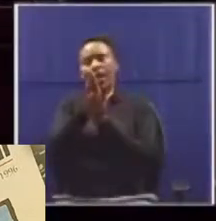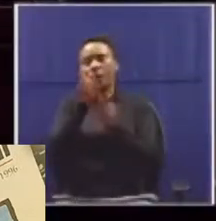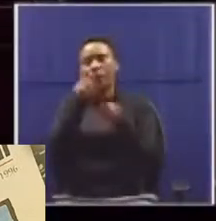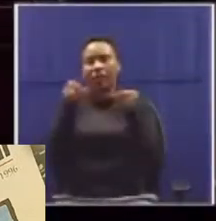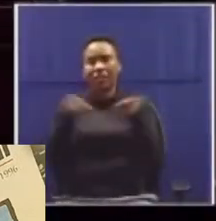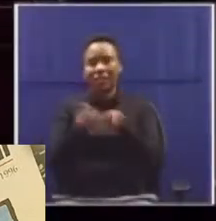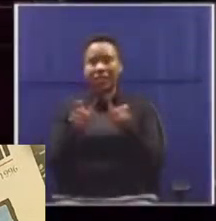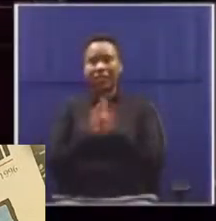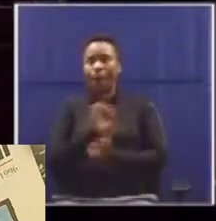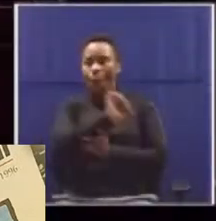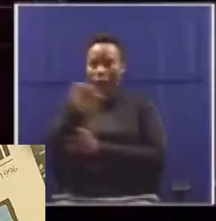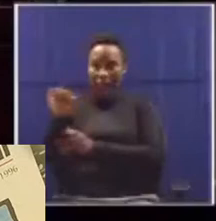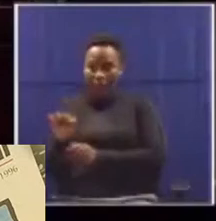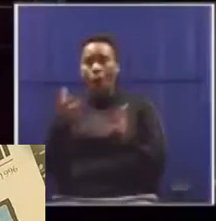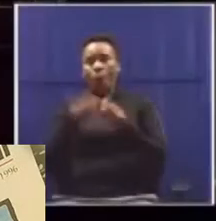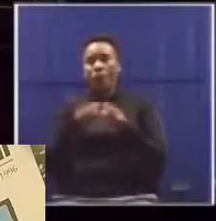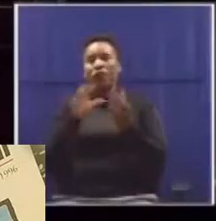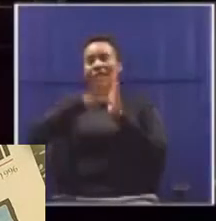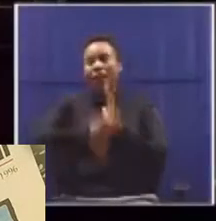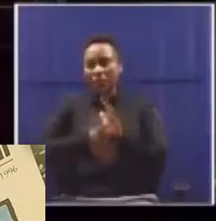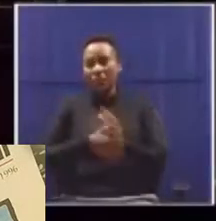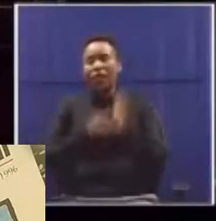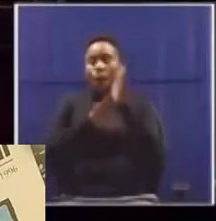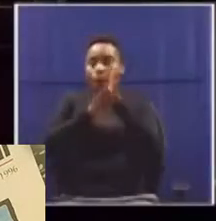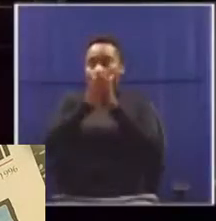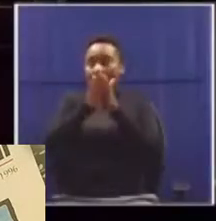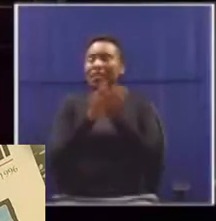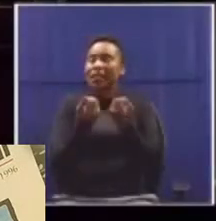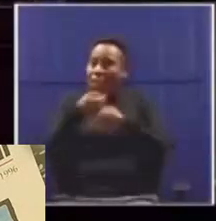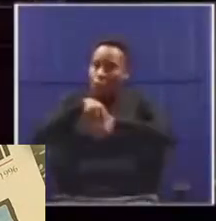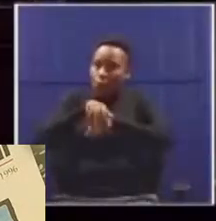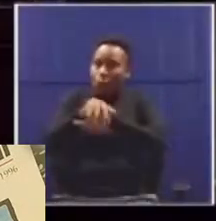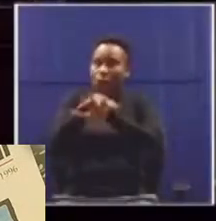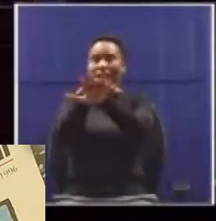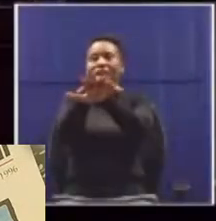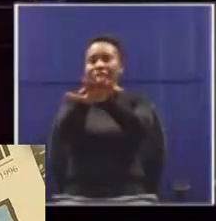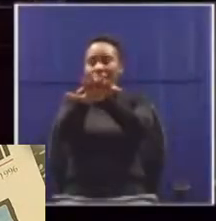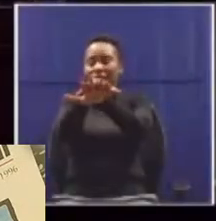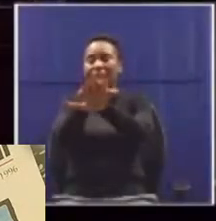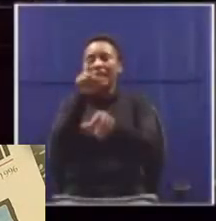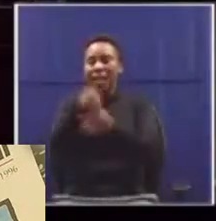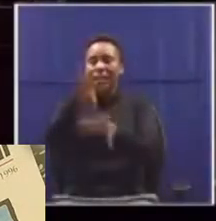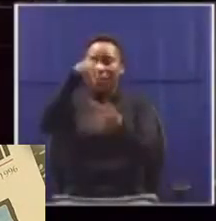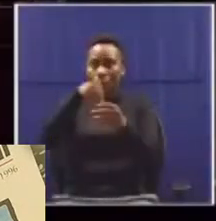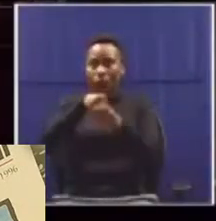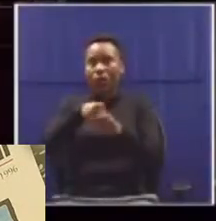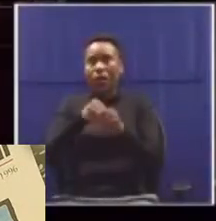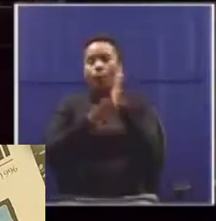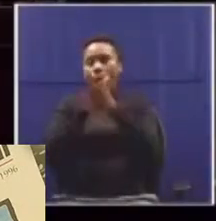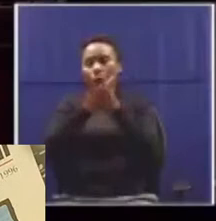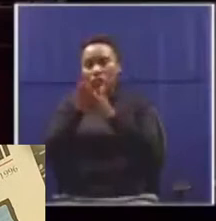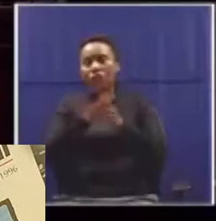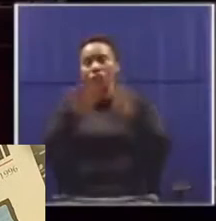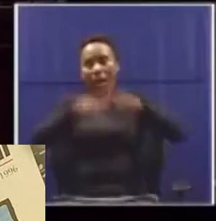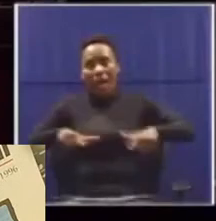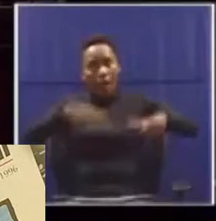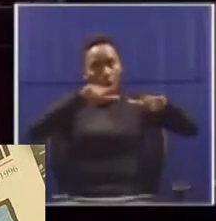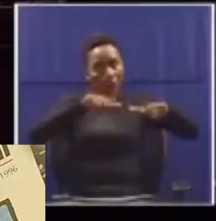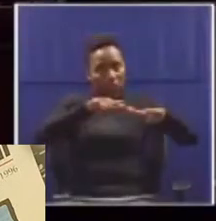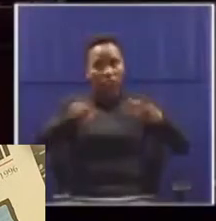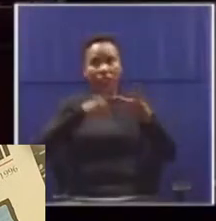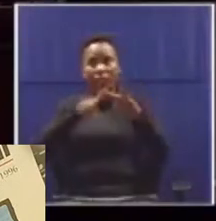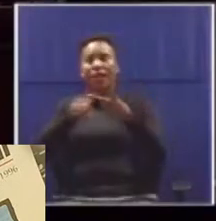with disabilities and promoting such inclusivity which includes the promotion of the language and culture